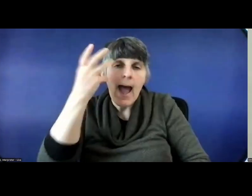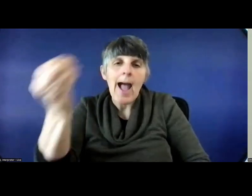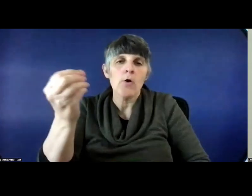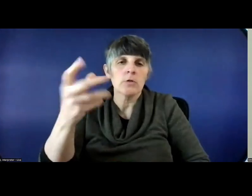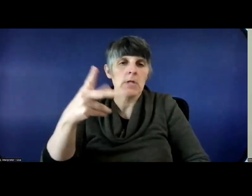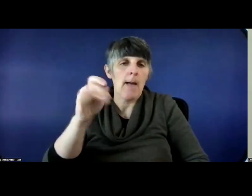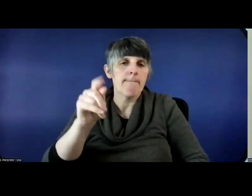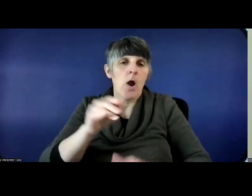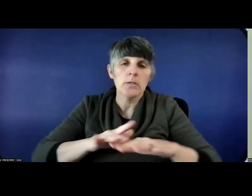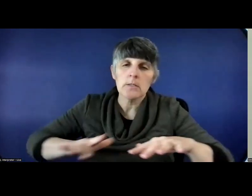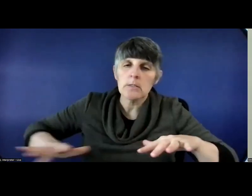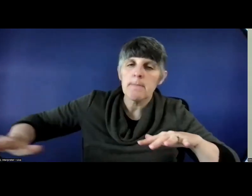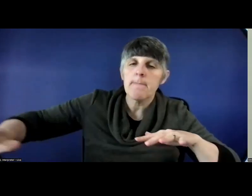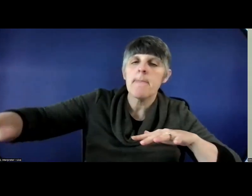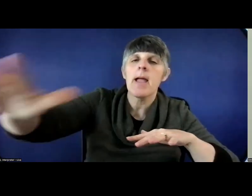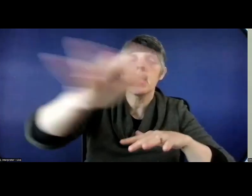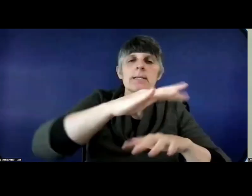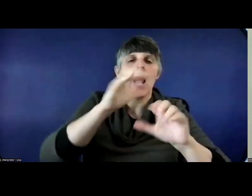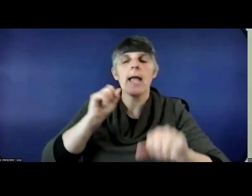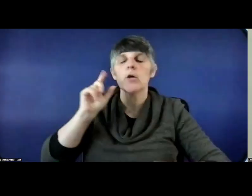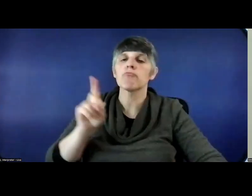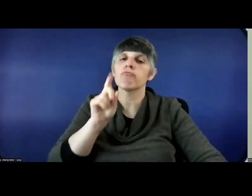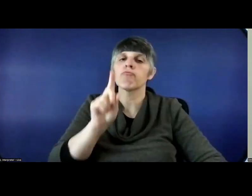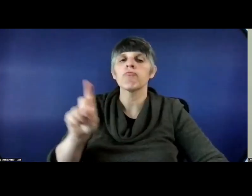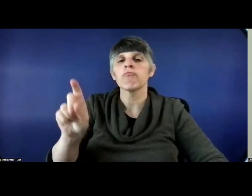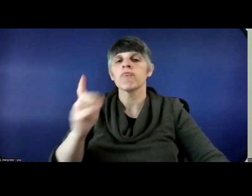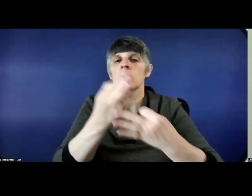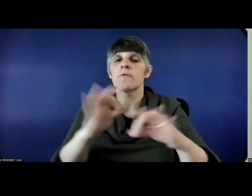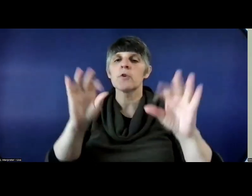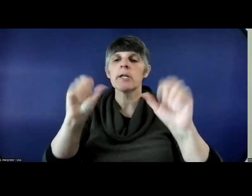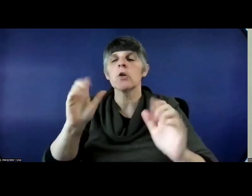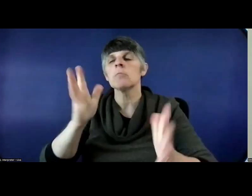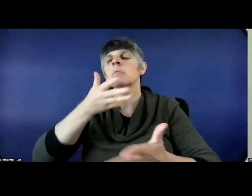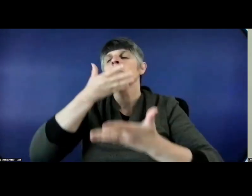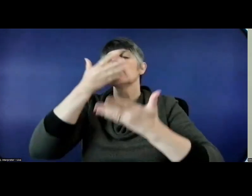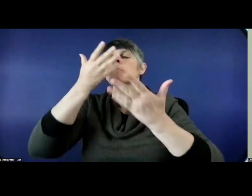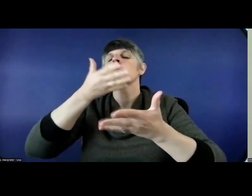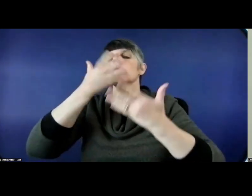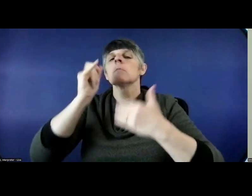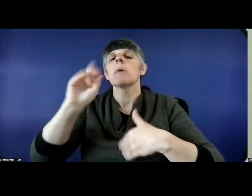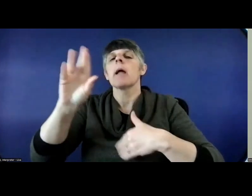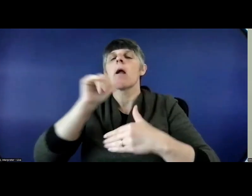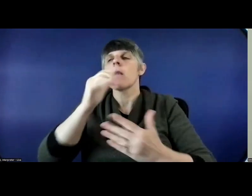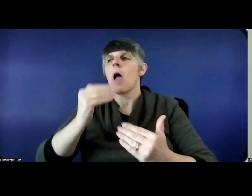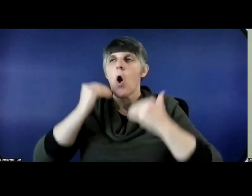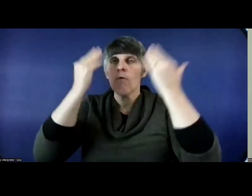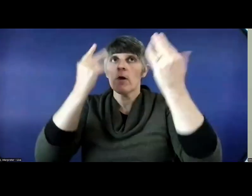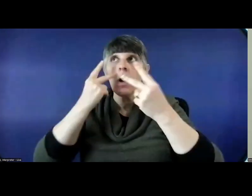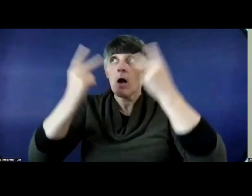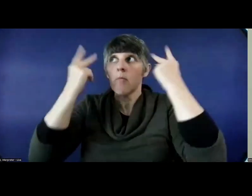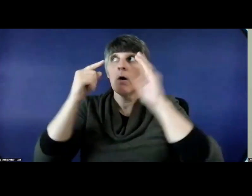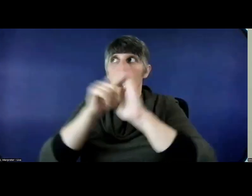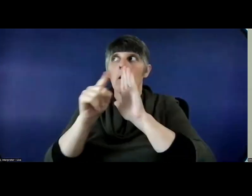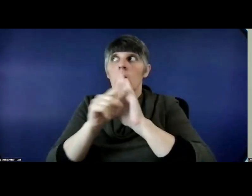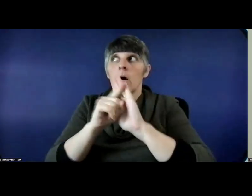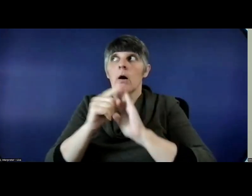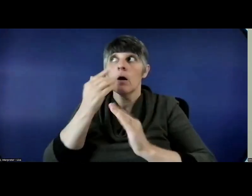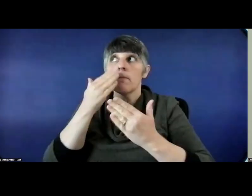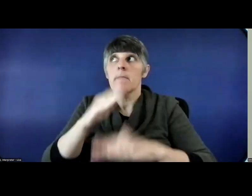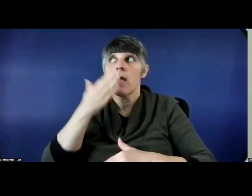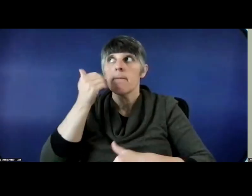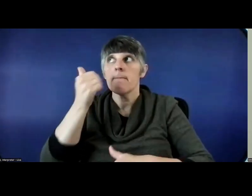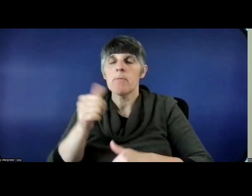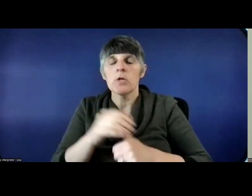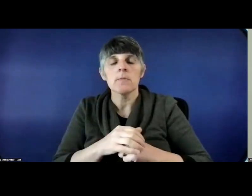space and could walk around as I wanted to, and that I could breathe fresh air so I didn't get overcome with flashbacks of those bad memories. I